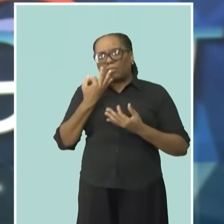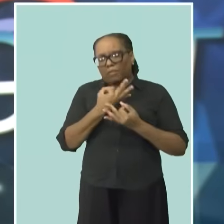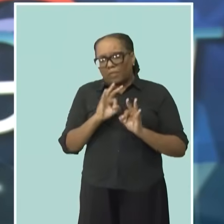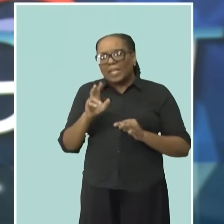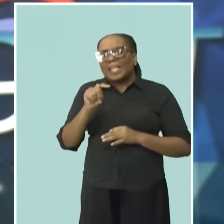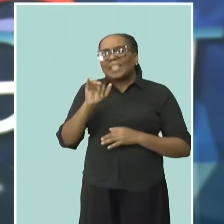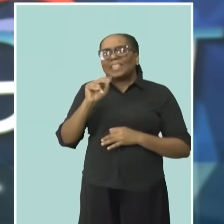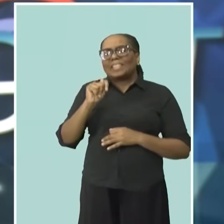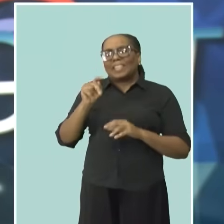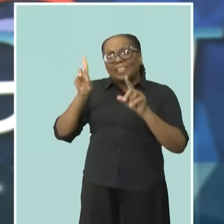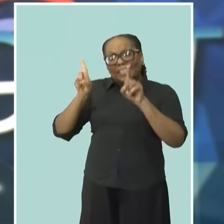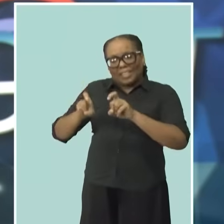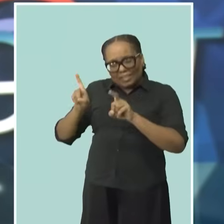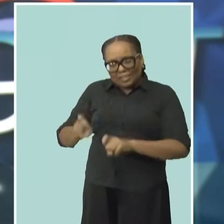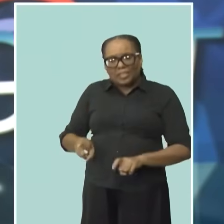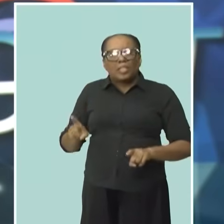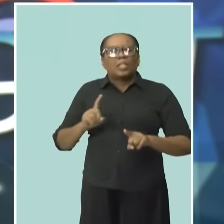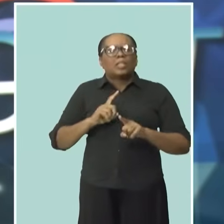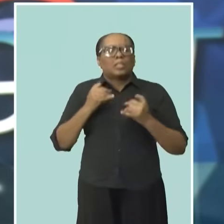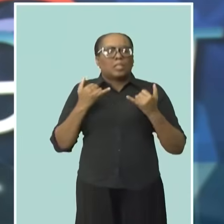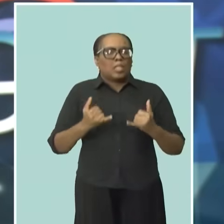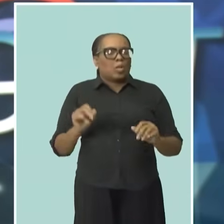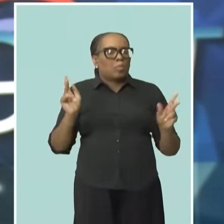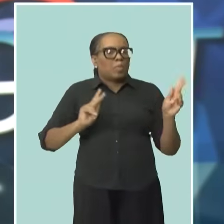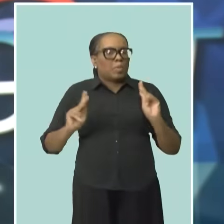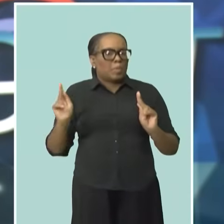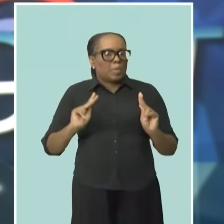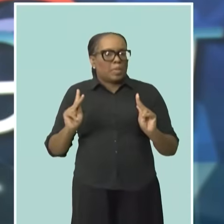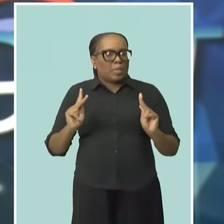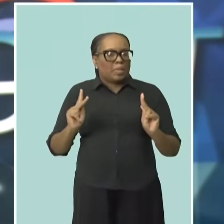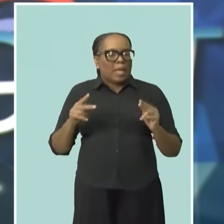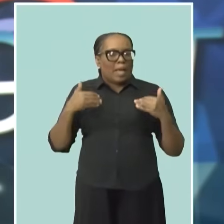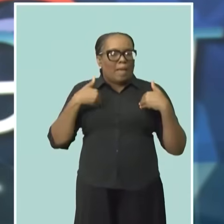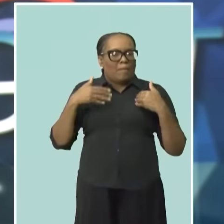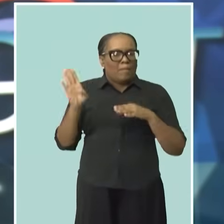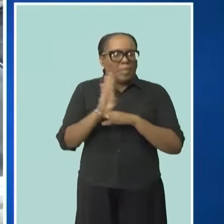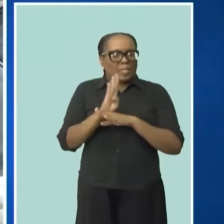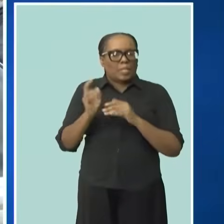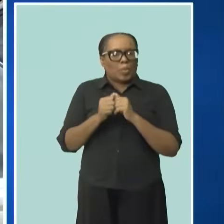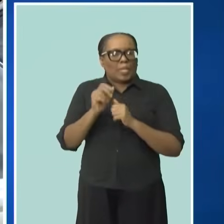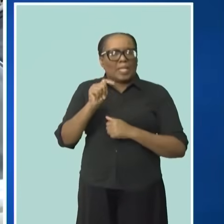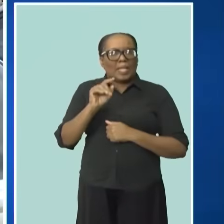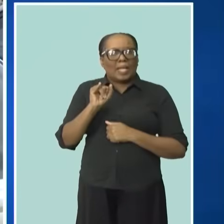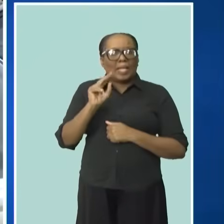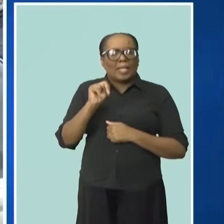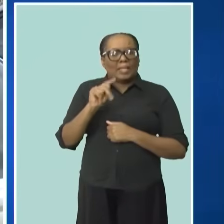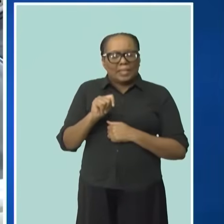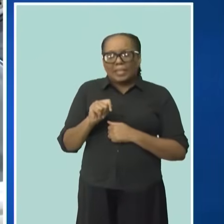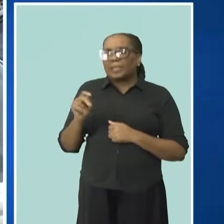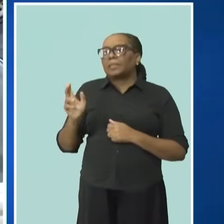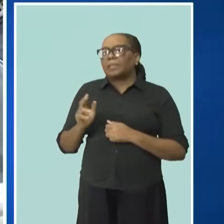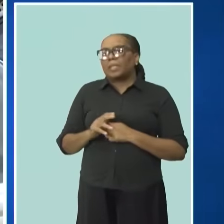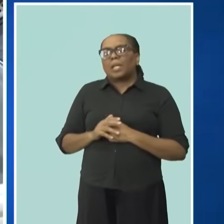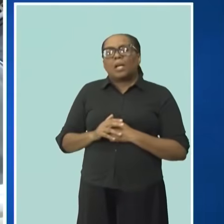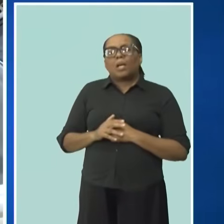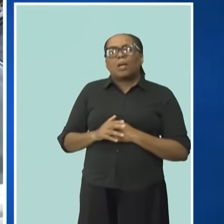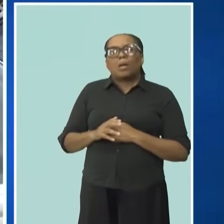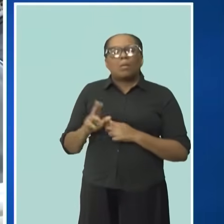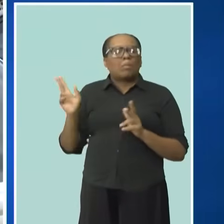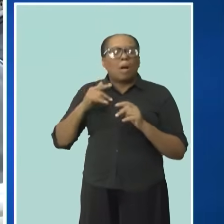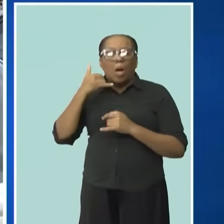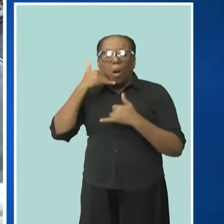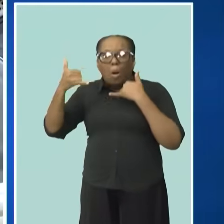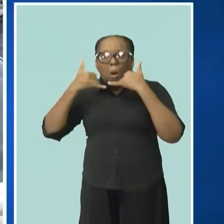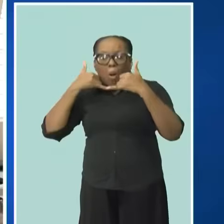that meet the new legal limit. Deanza Roberts has more. With the tint law set to be enforced from